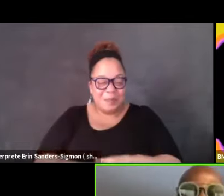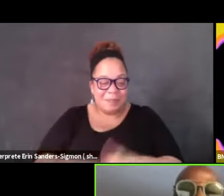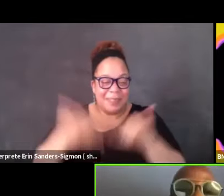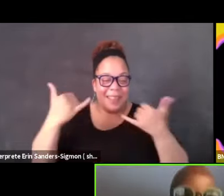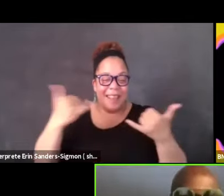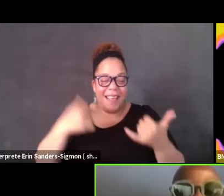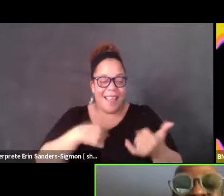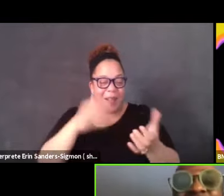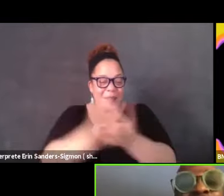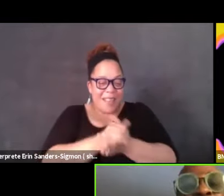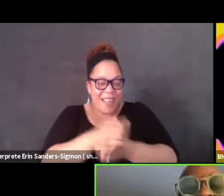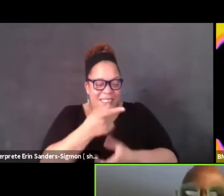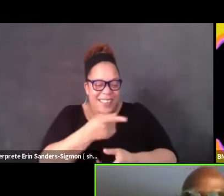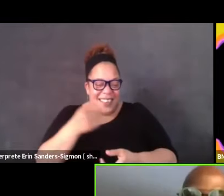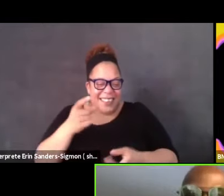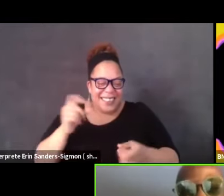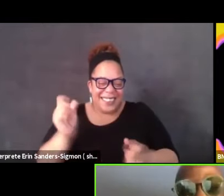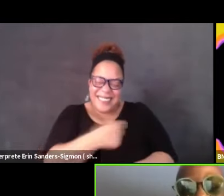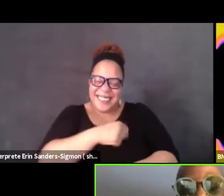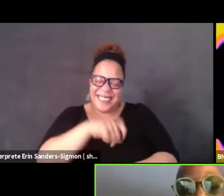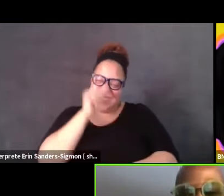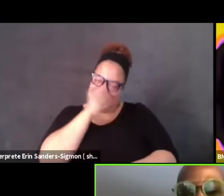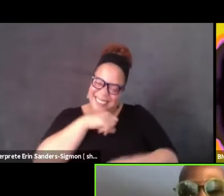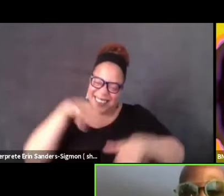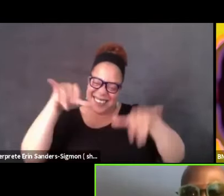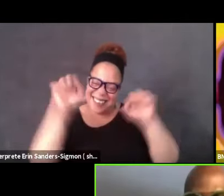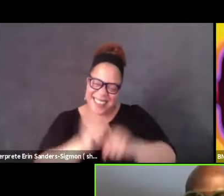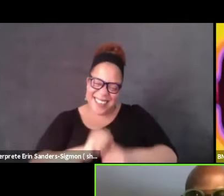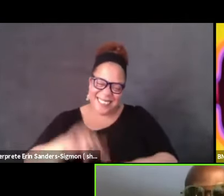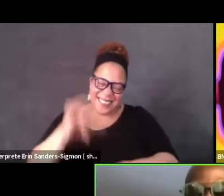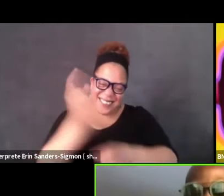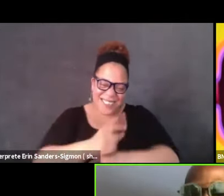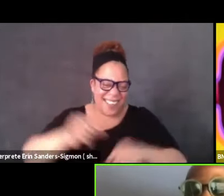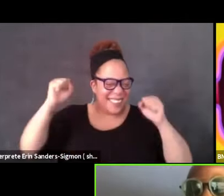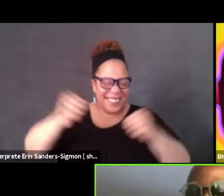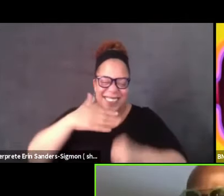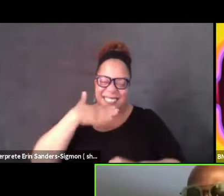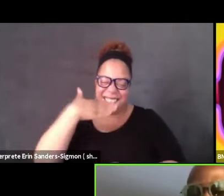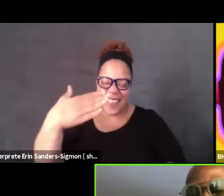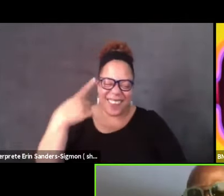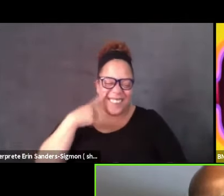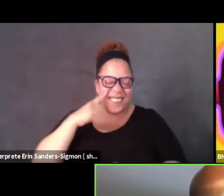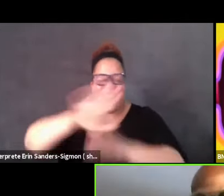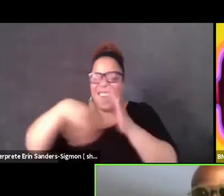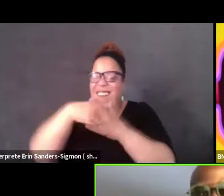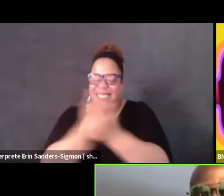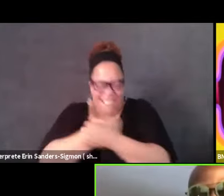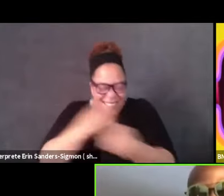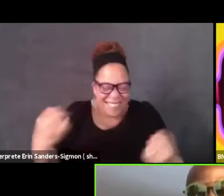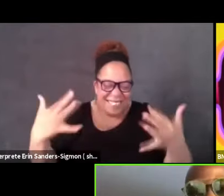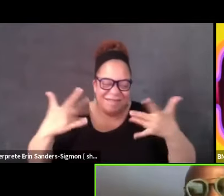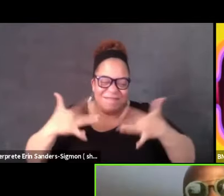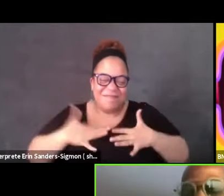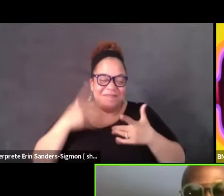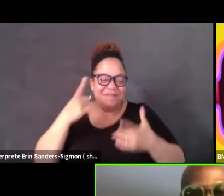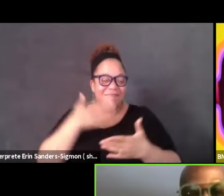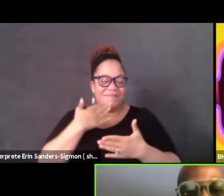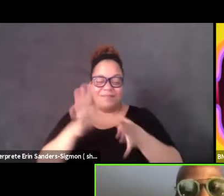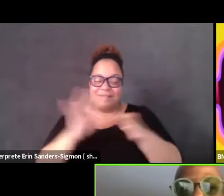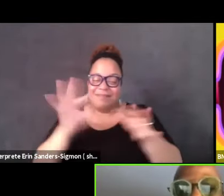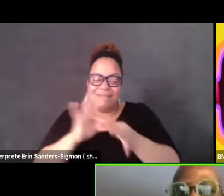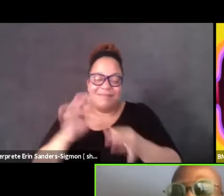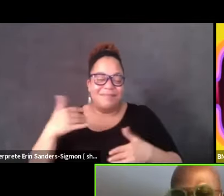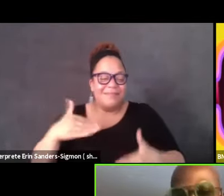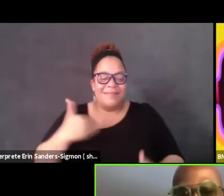damn, it's amazing, thank you for all that love and all that affirmation, I cannot believe that here we